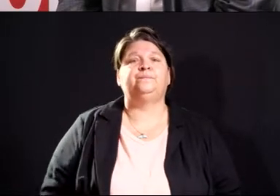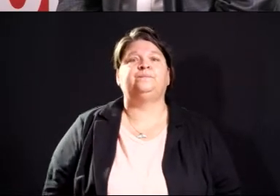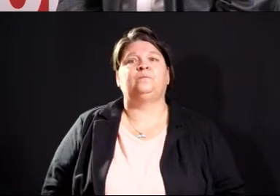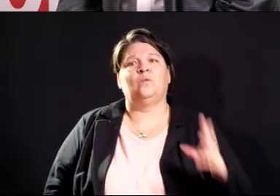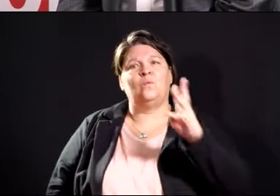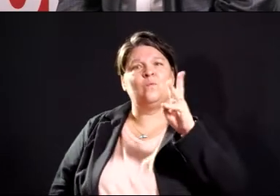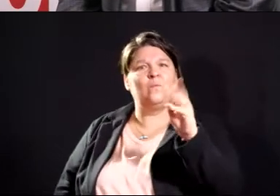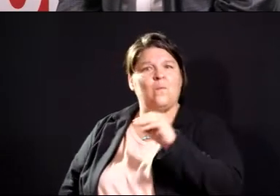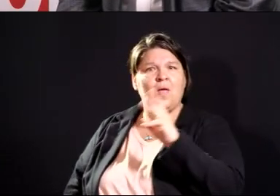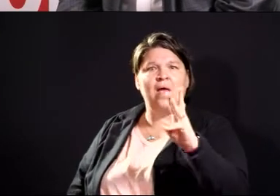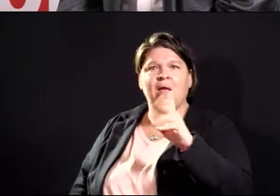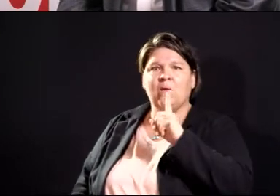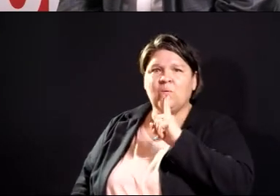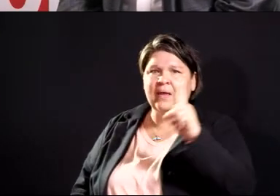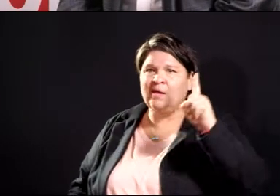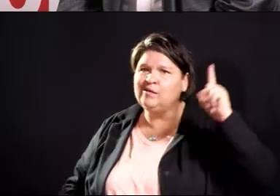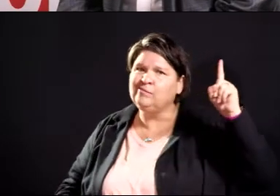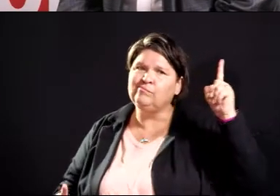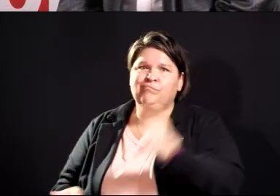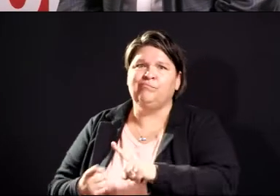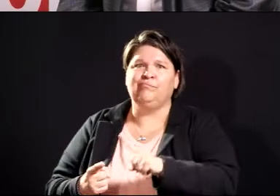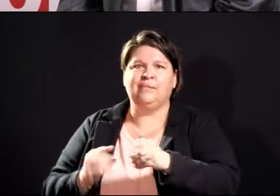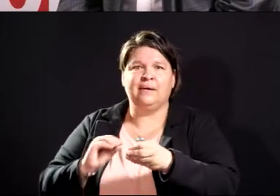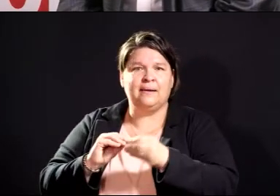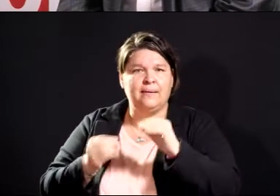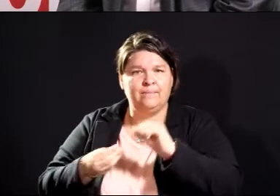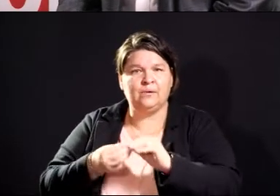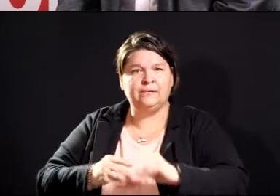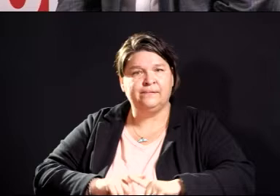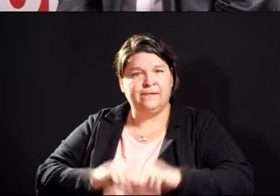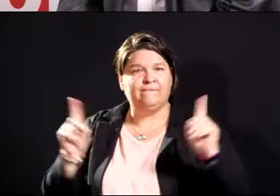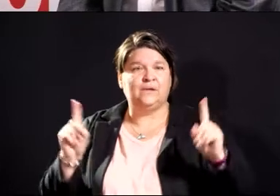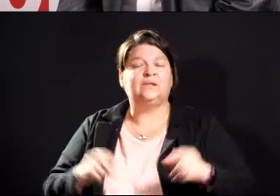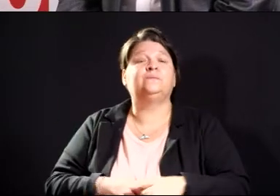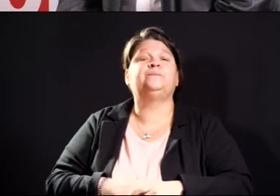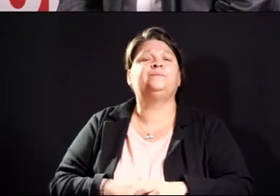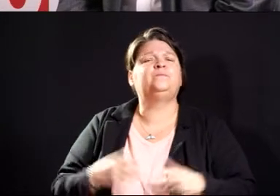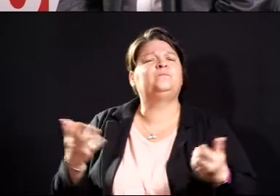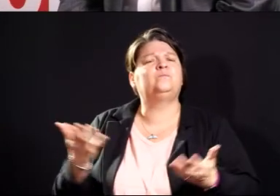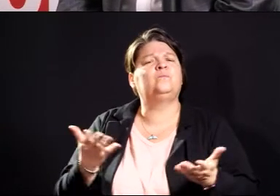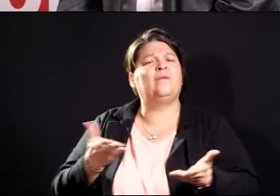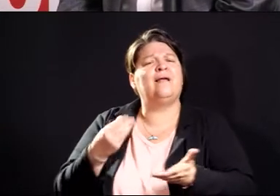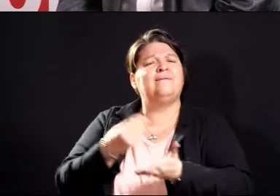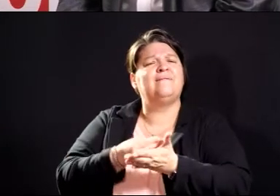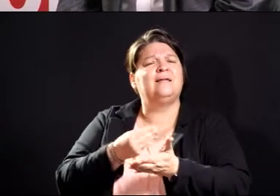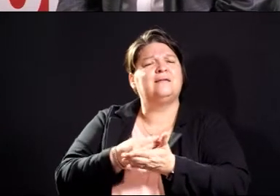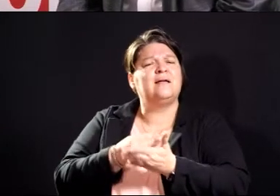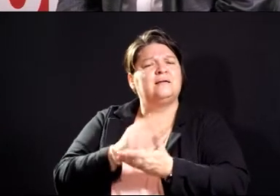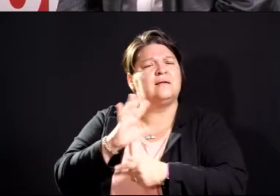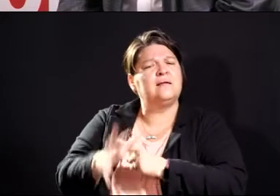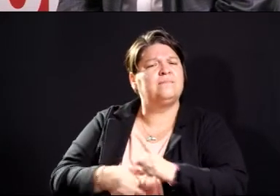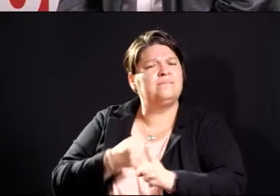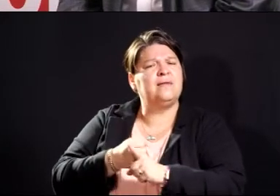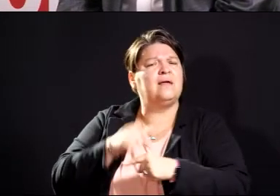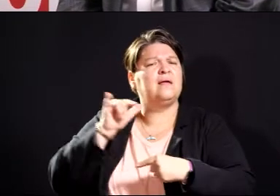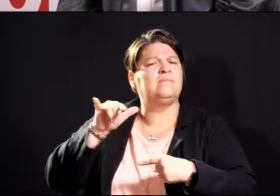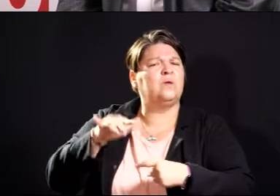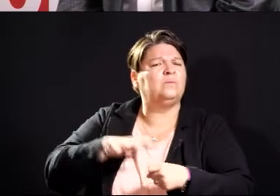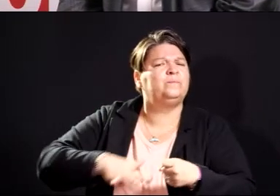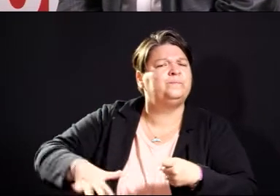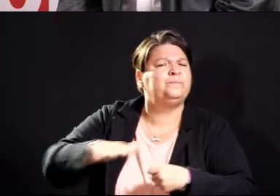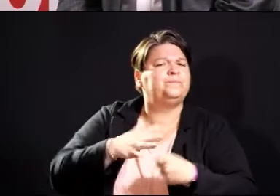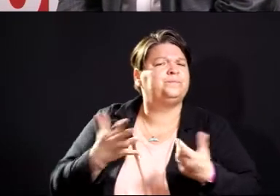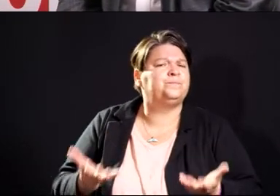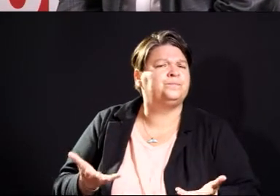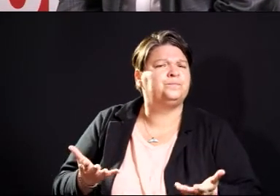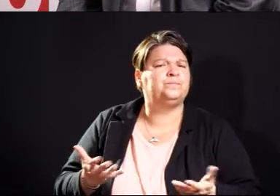change. Talk a little bit, too, about the financial impact, because that has a huge bearing on the region as a